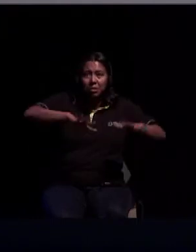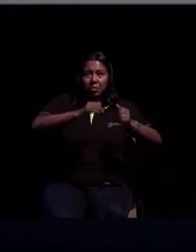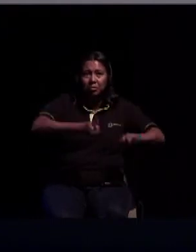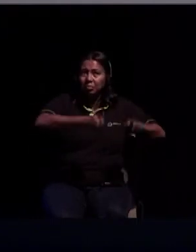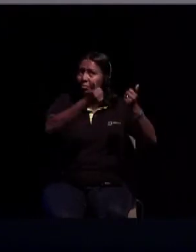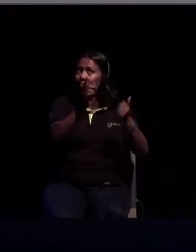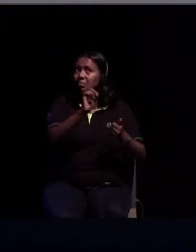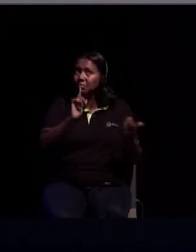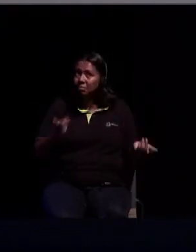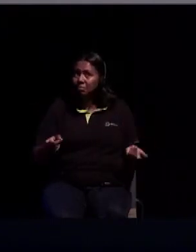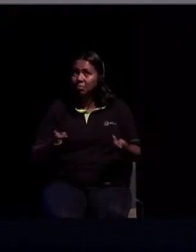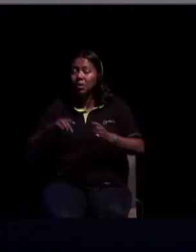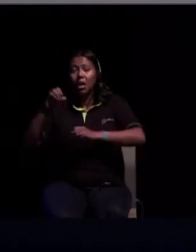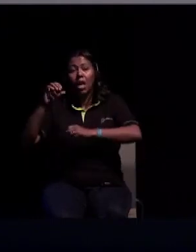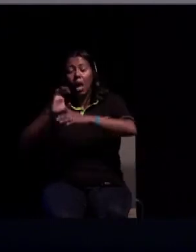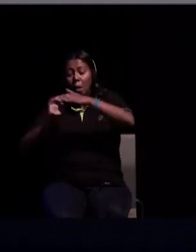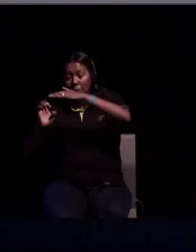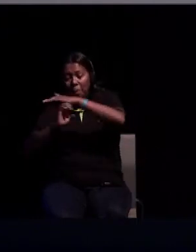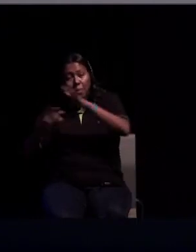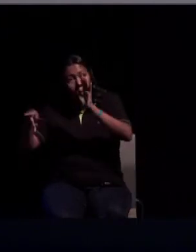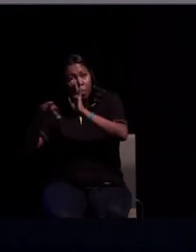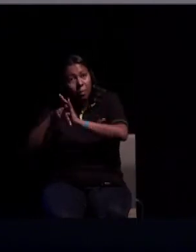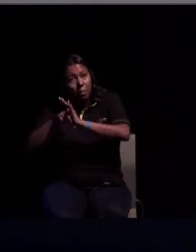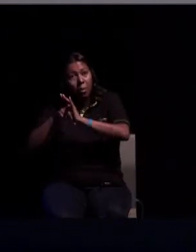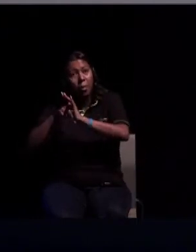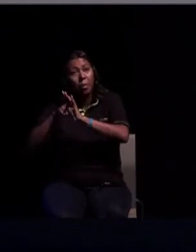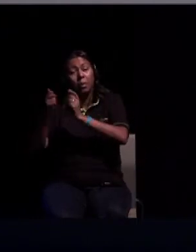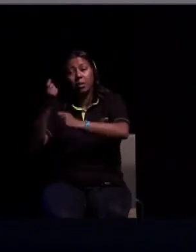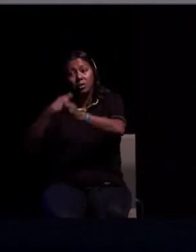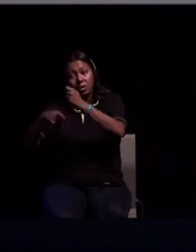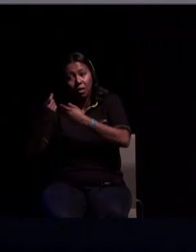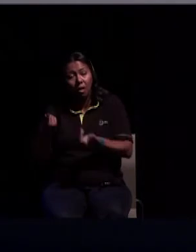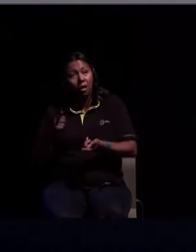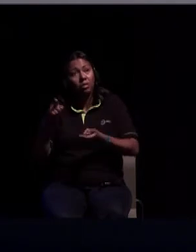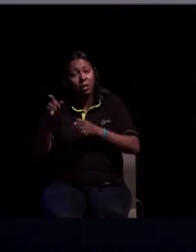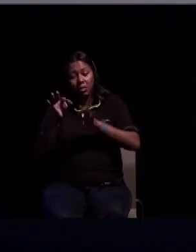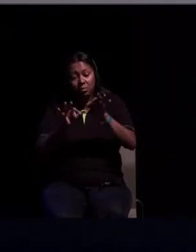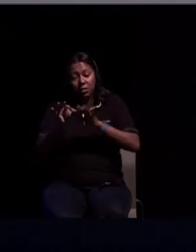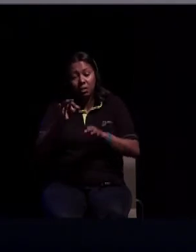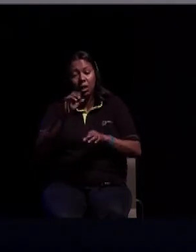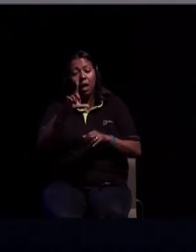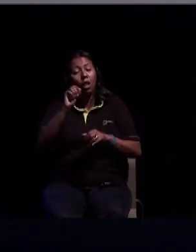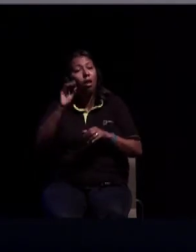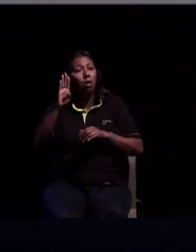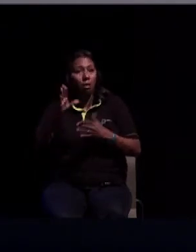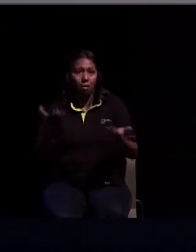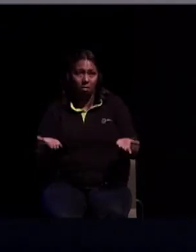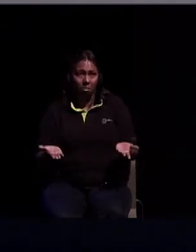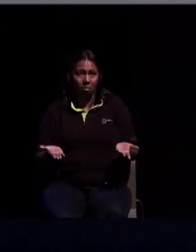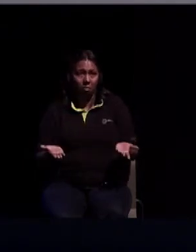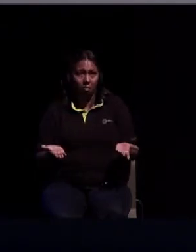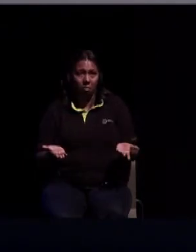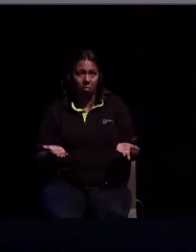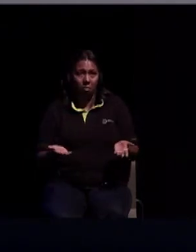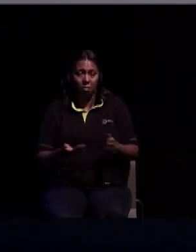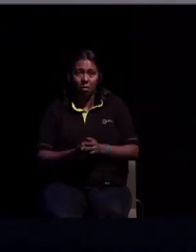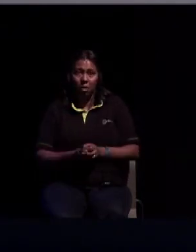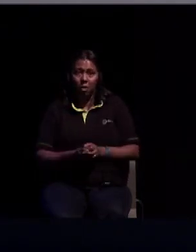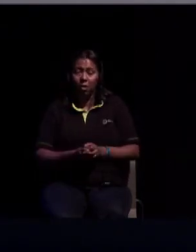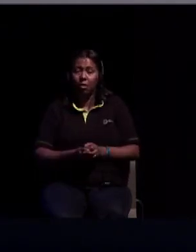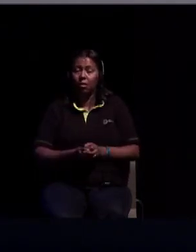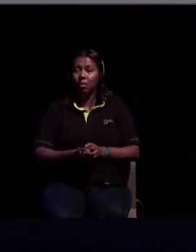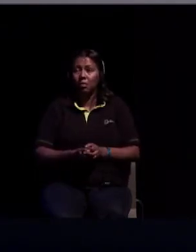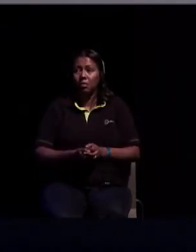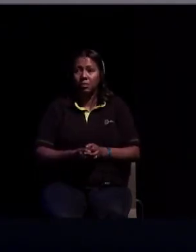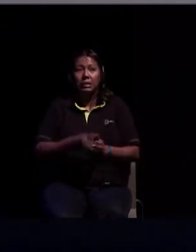group. And to be legitimate, I think if we made it the UN Organization for Mobilities so that all sorts